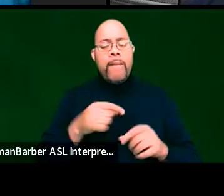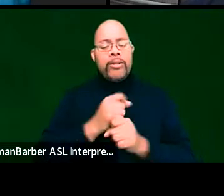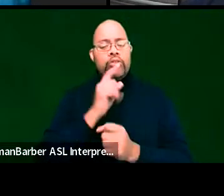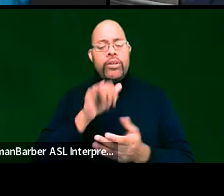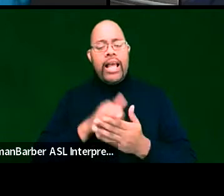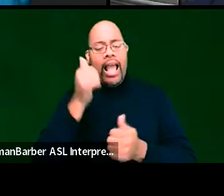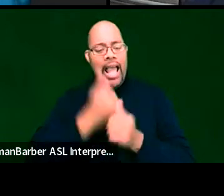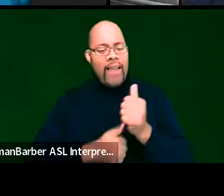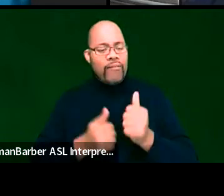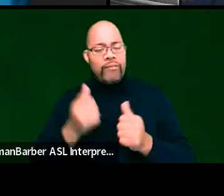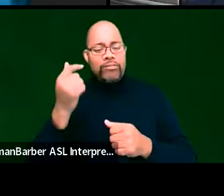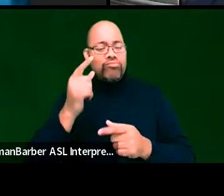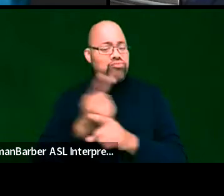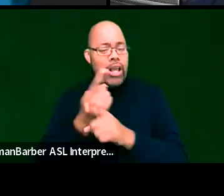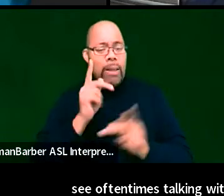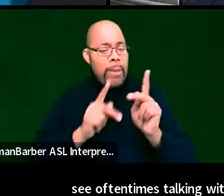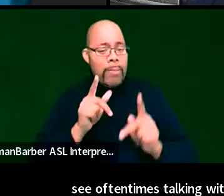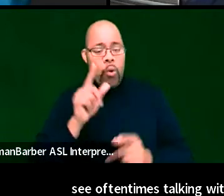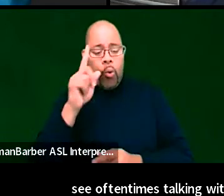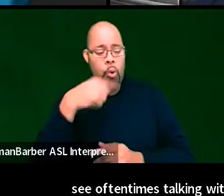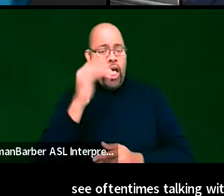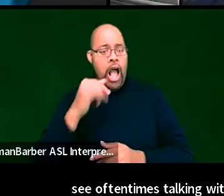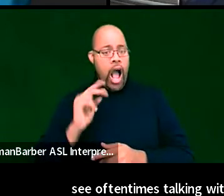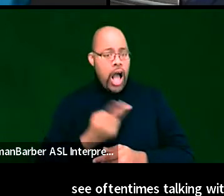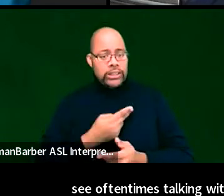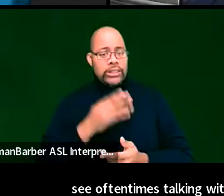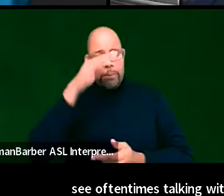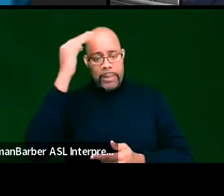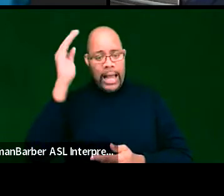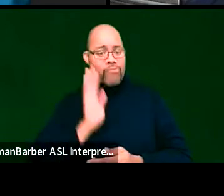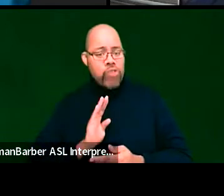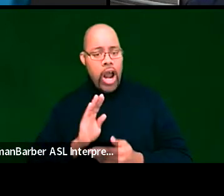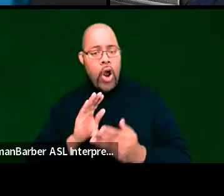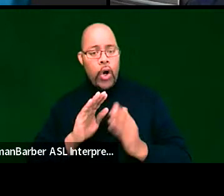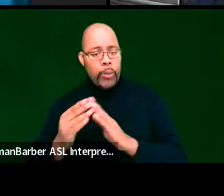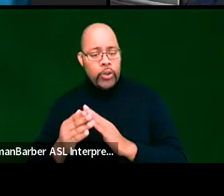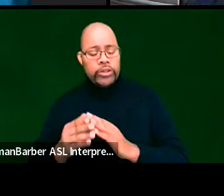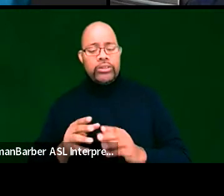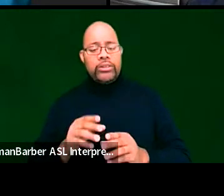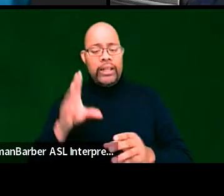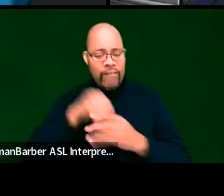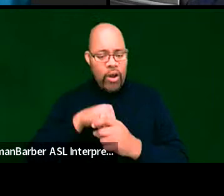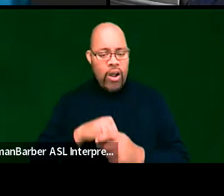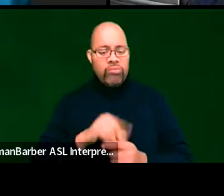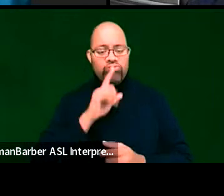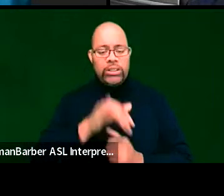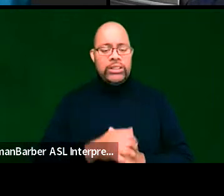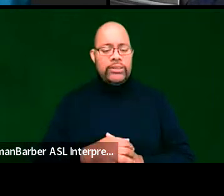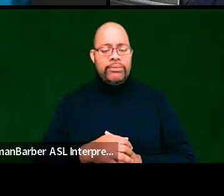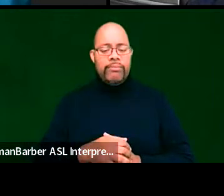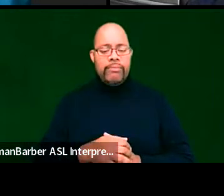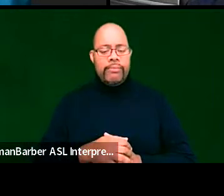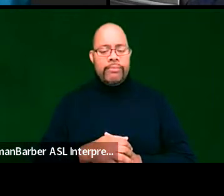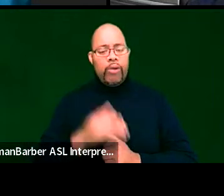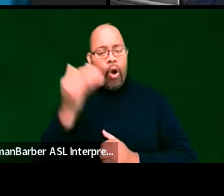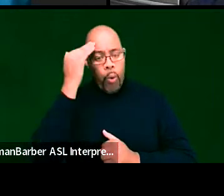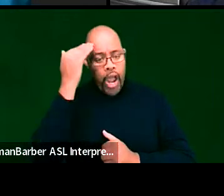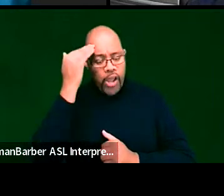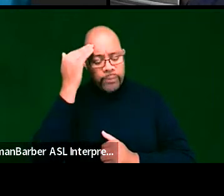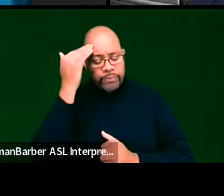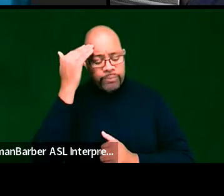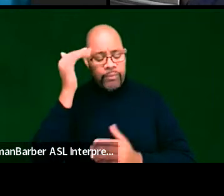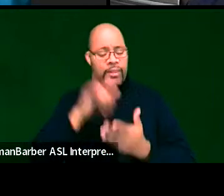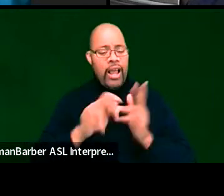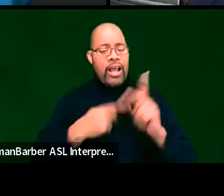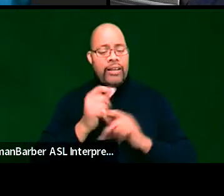sure everyday communities, those that look like us, the Black, Brown communities, and others, are really aware of the